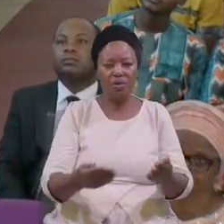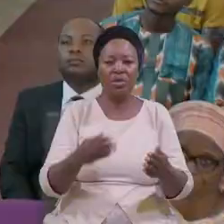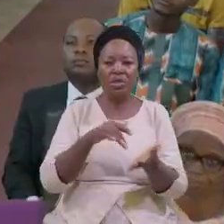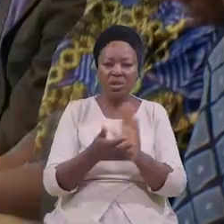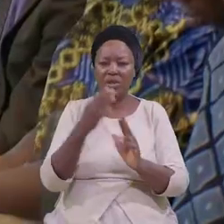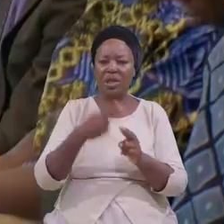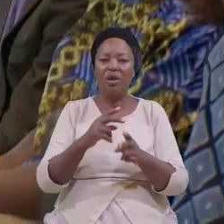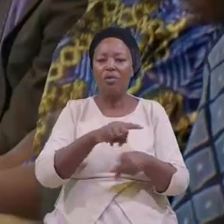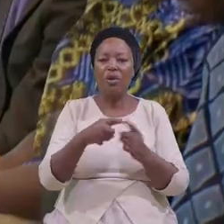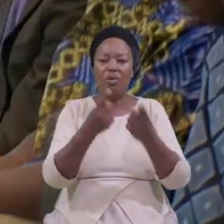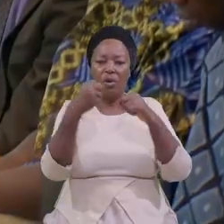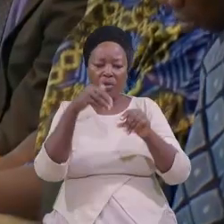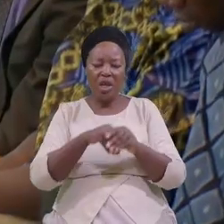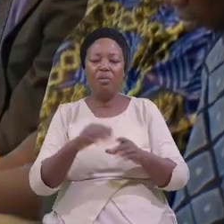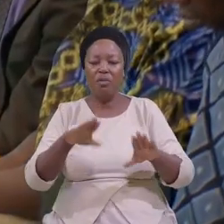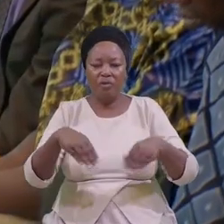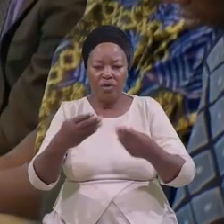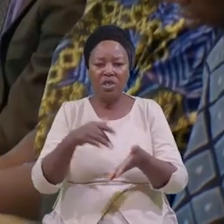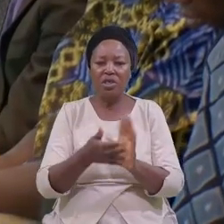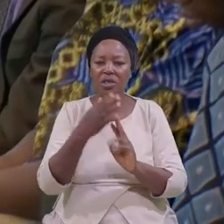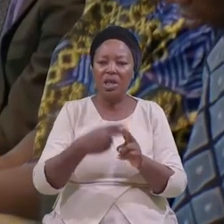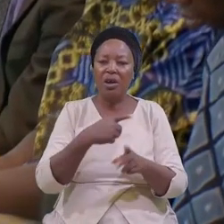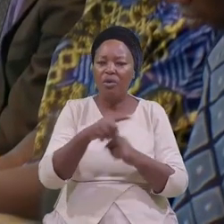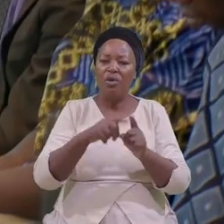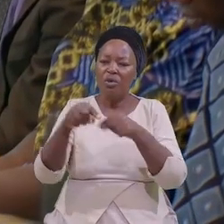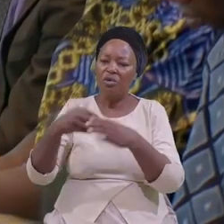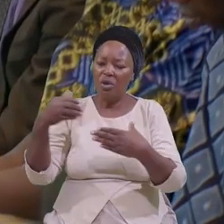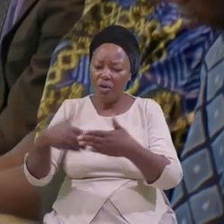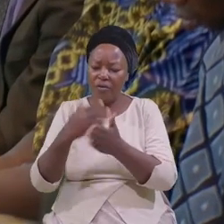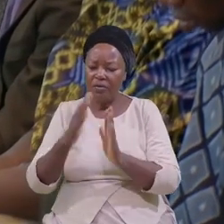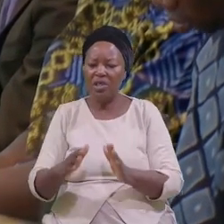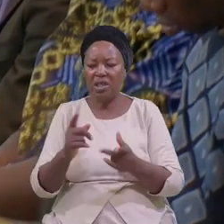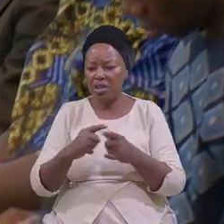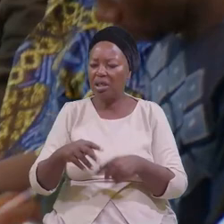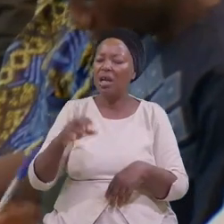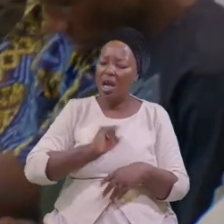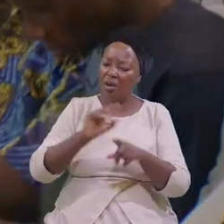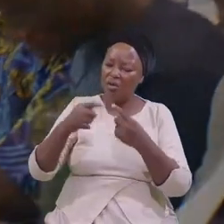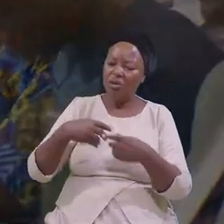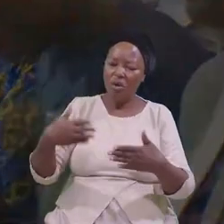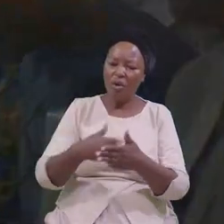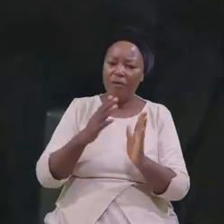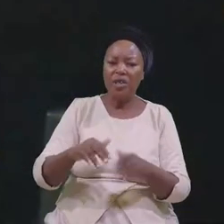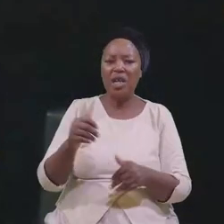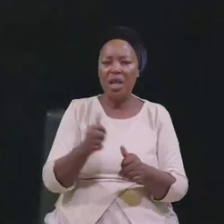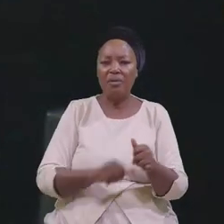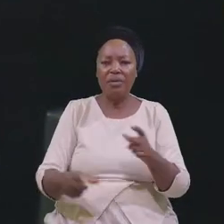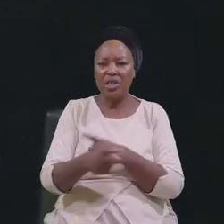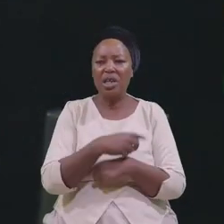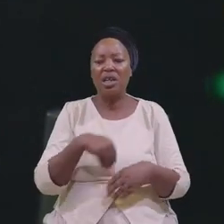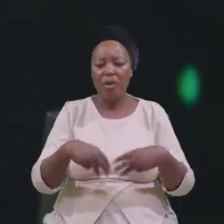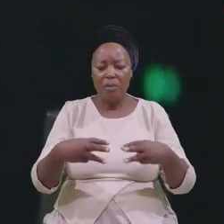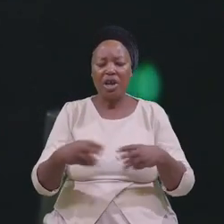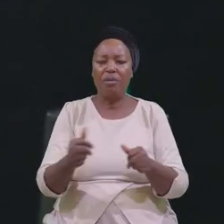in, provision. When you go to the office, and you're going to the office, you're going to the market, everywhere in the marketplace, you